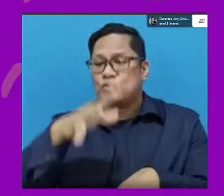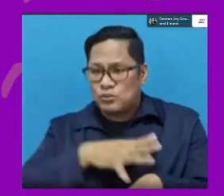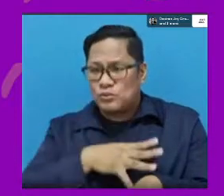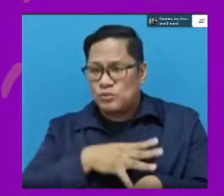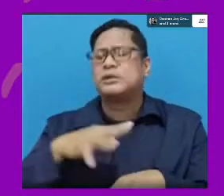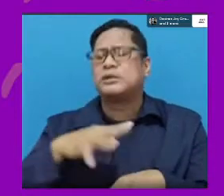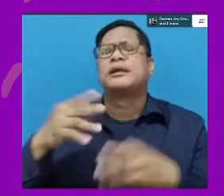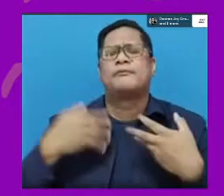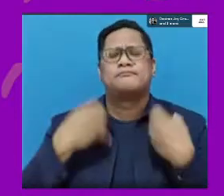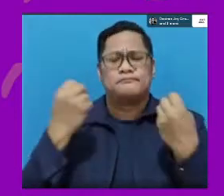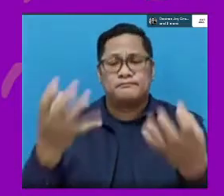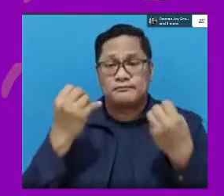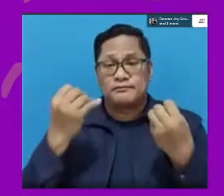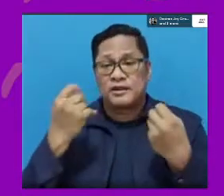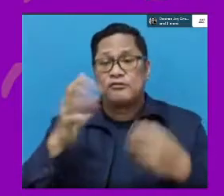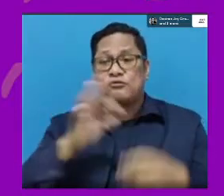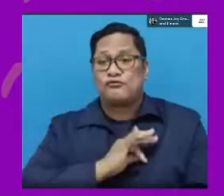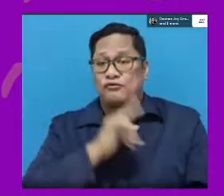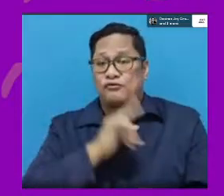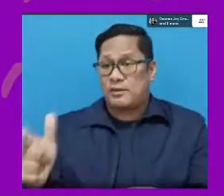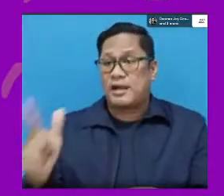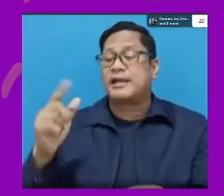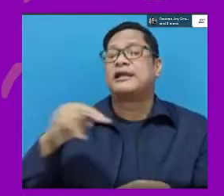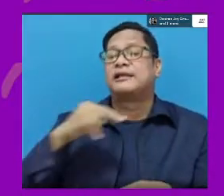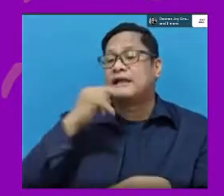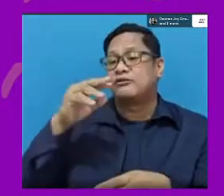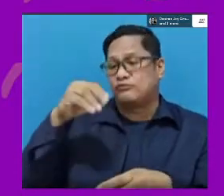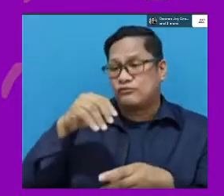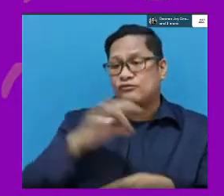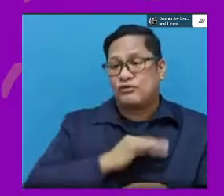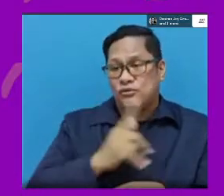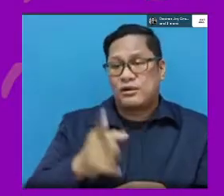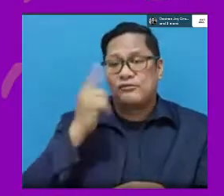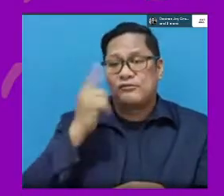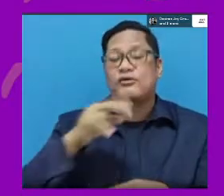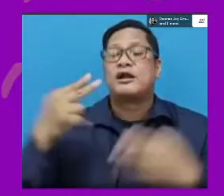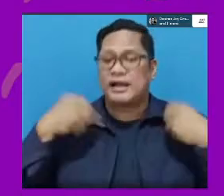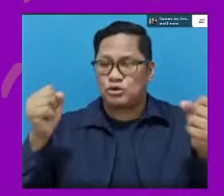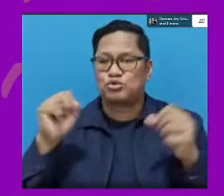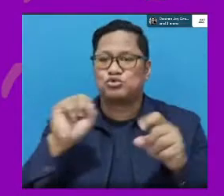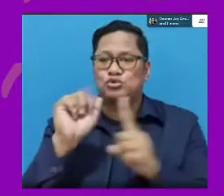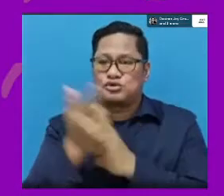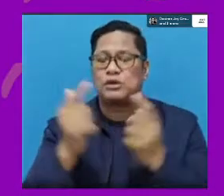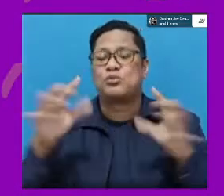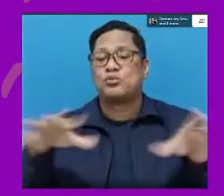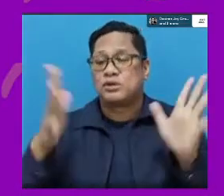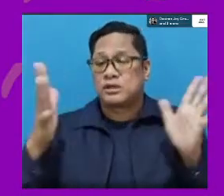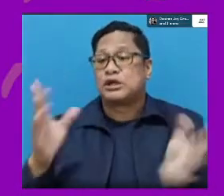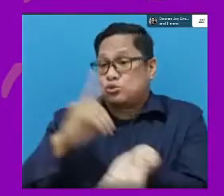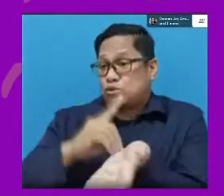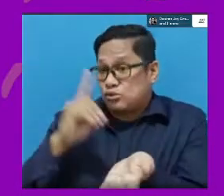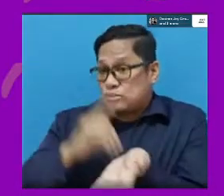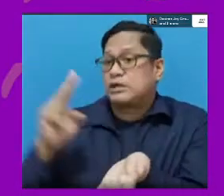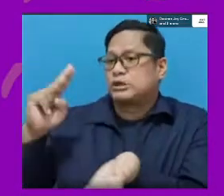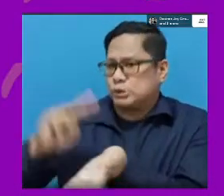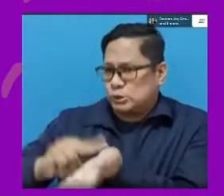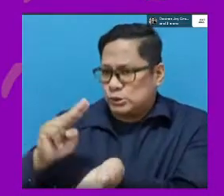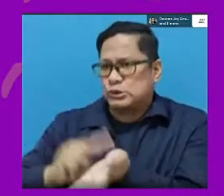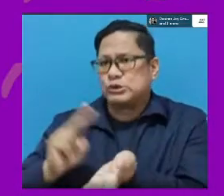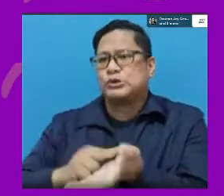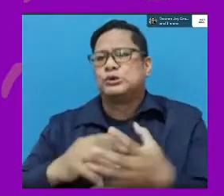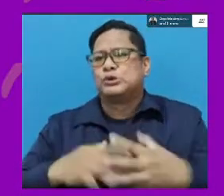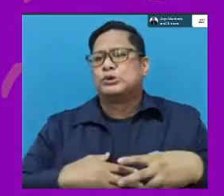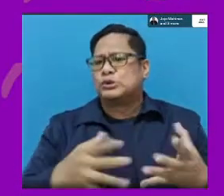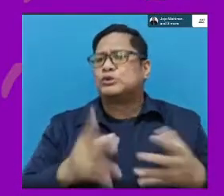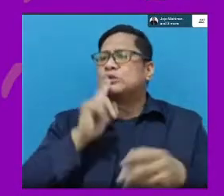majority of the formal and informal health and social care workers, as doctors, nurses, midwives, traditional